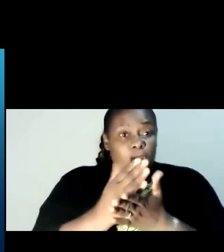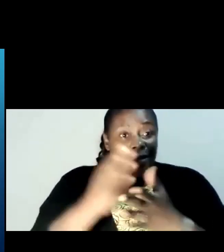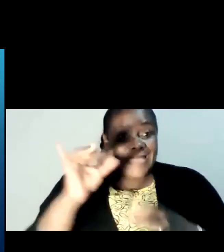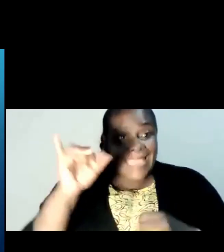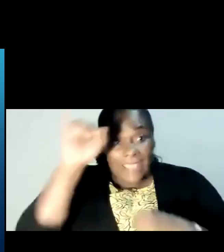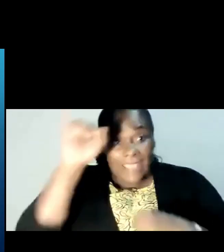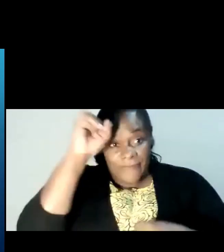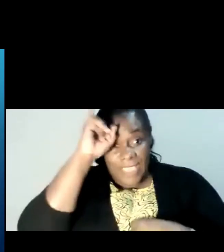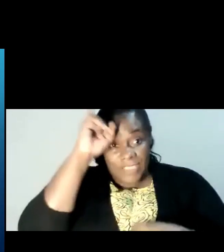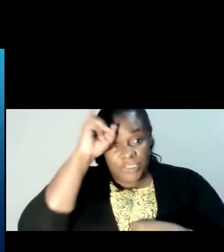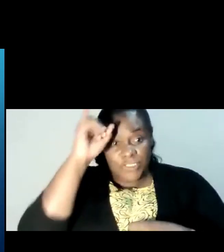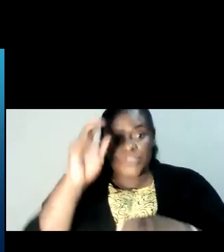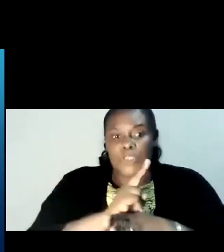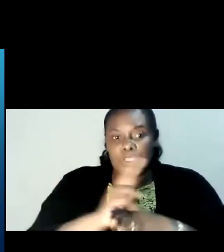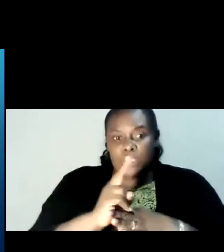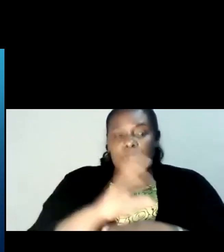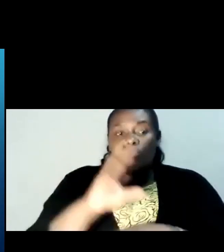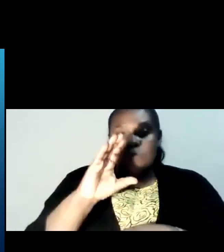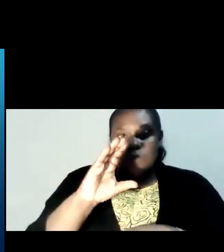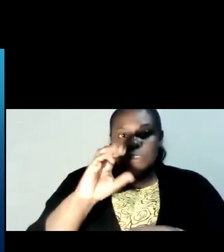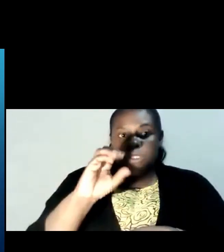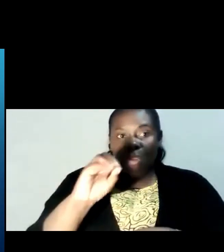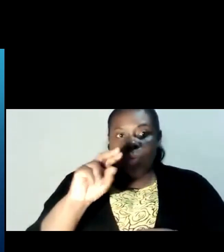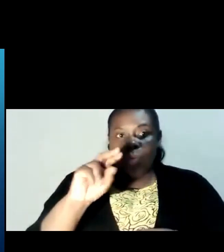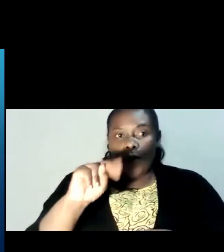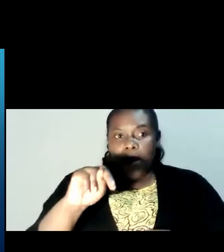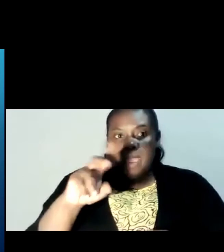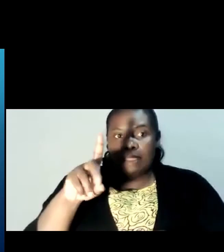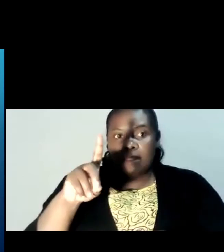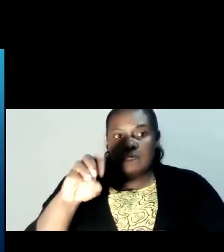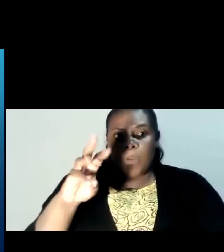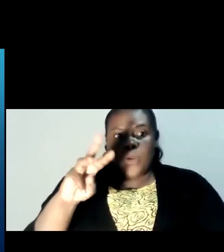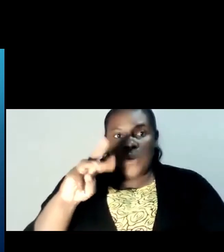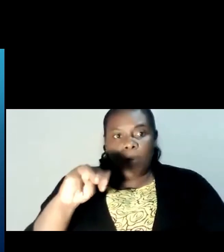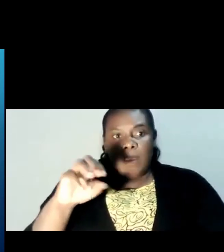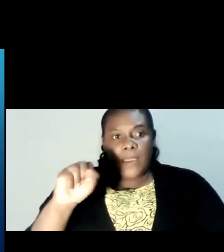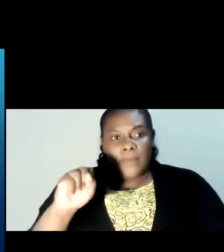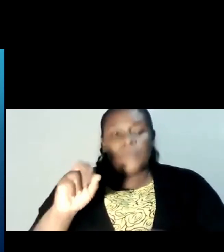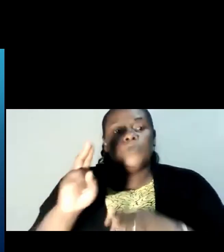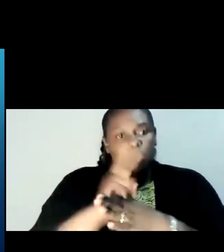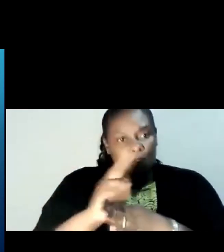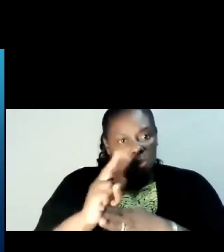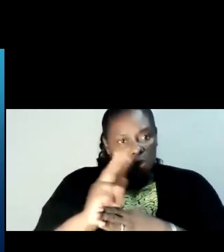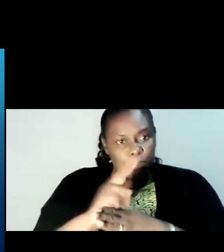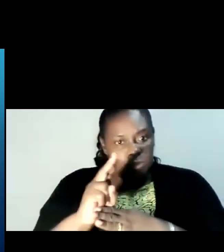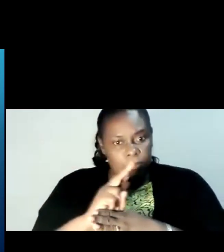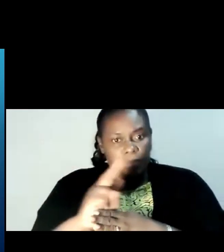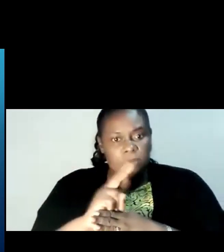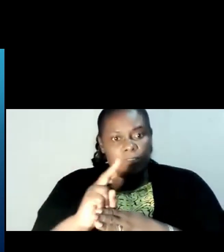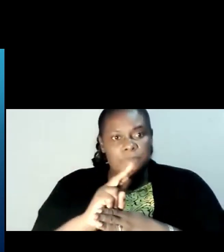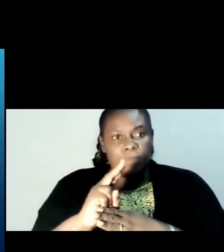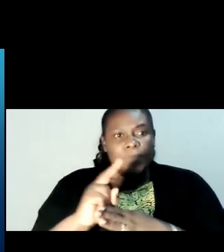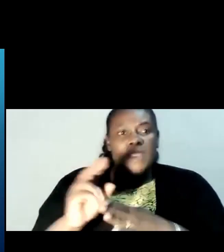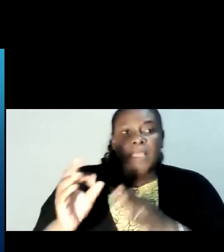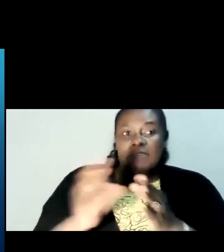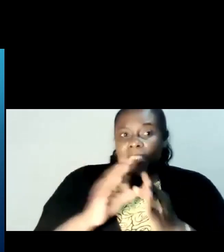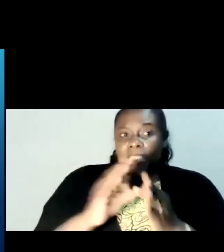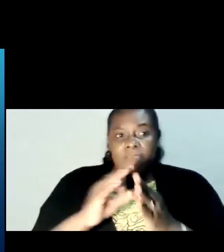use condoms. It's important to use these consistently, especially if you have more than one partner,